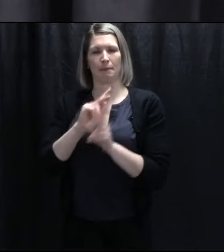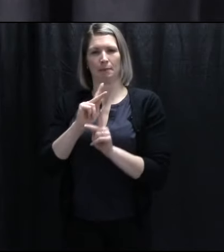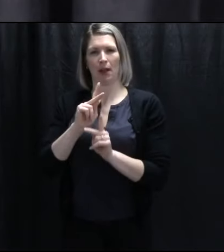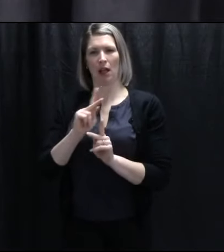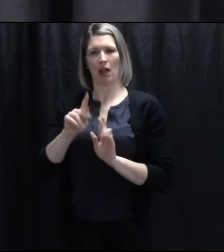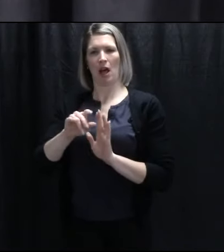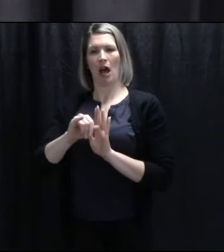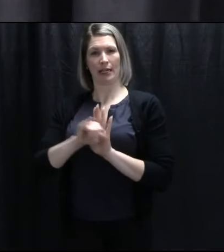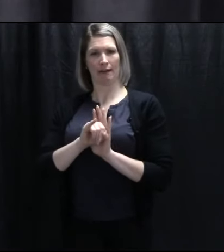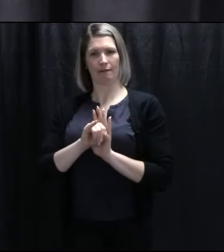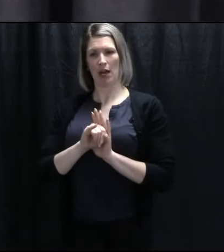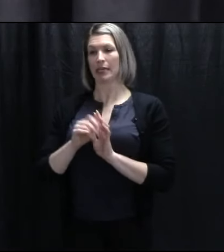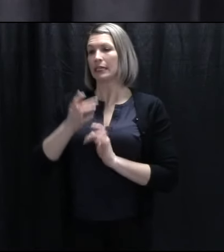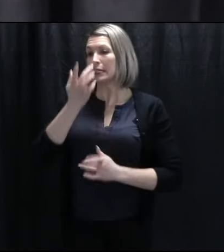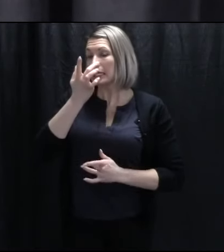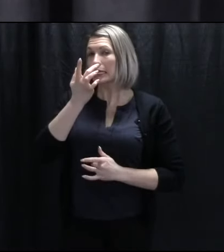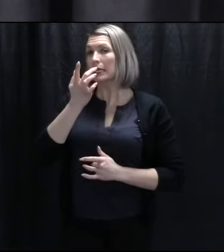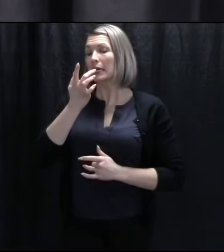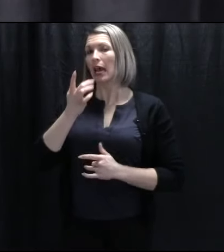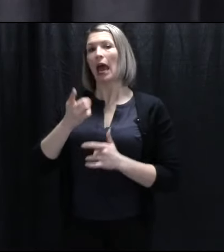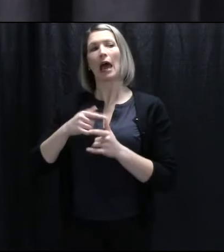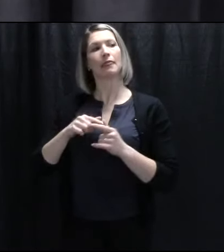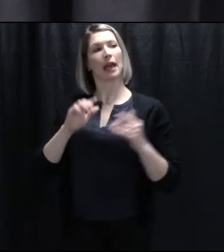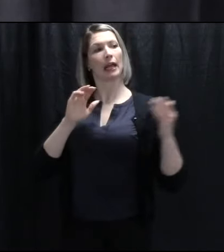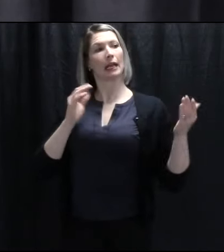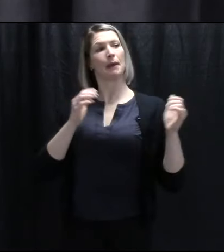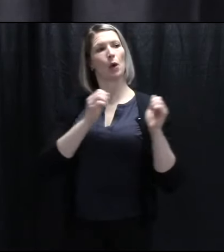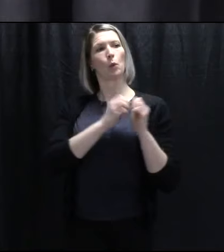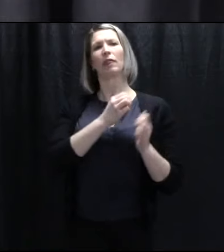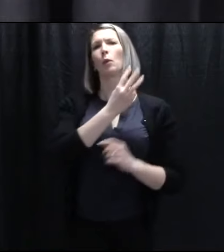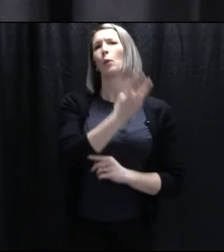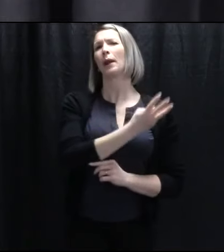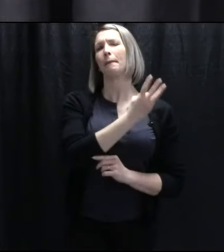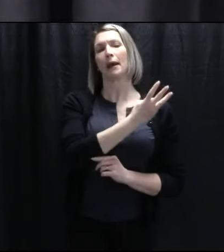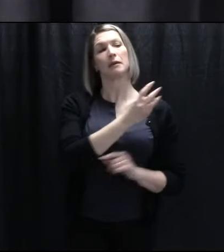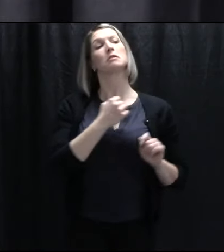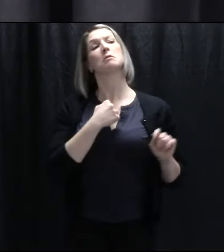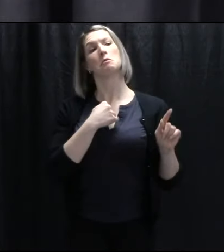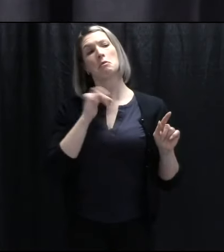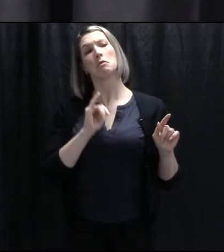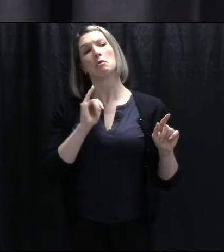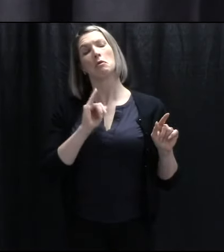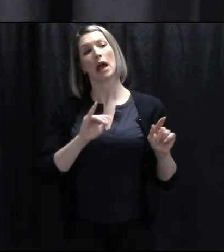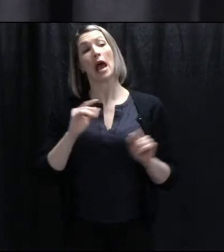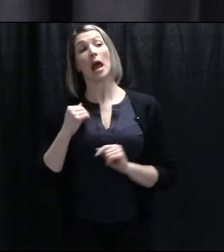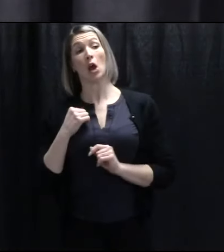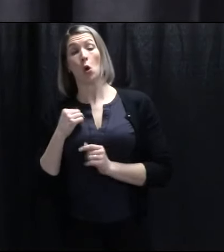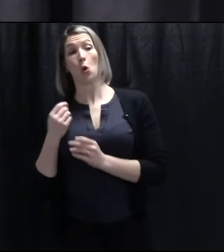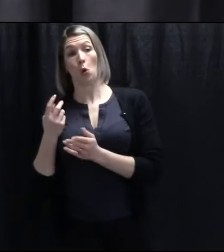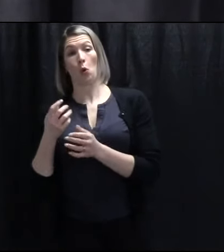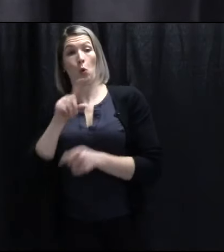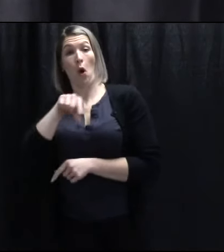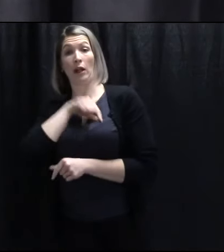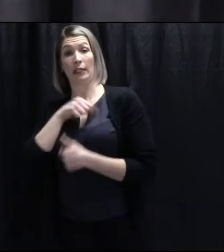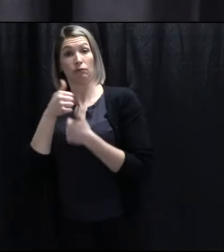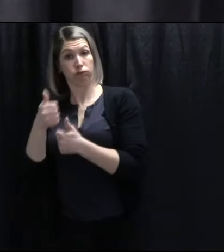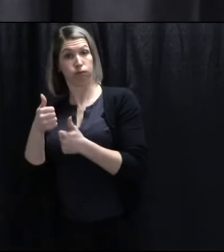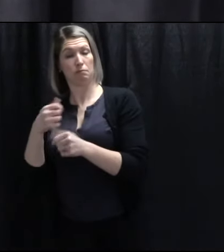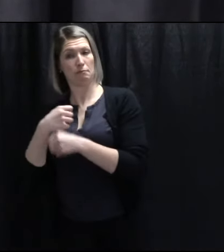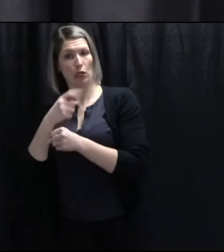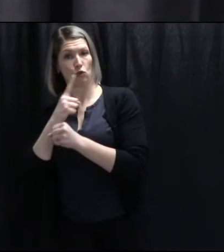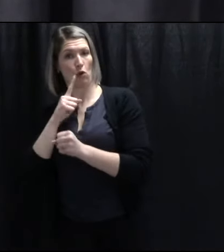before Winnipeg would say our test is valid and passes a quality assurance process. Nationally, we have